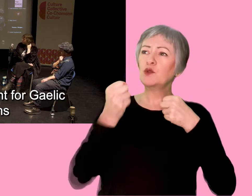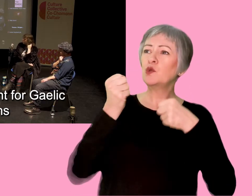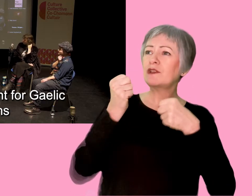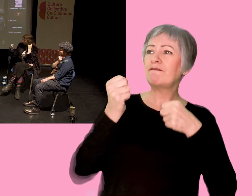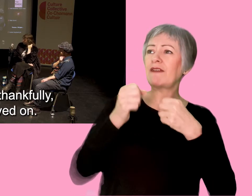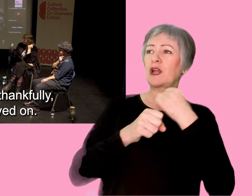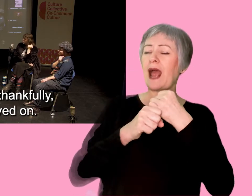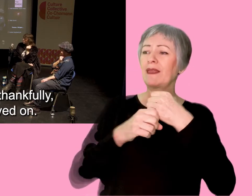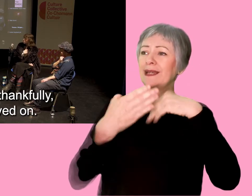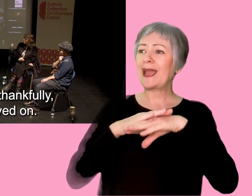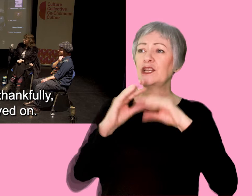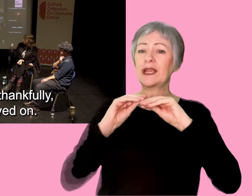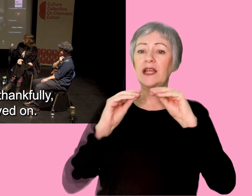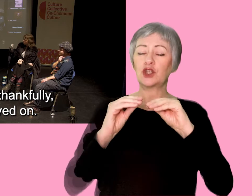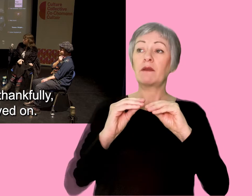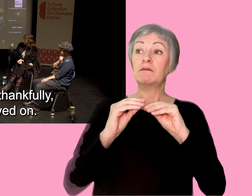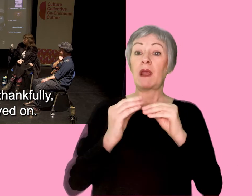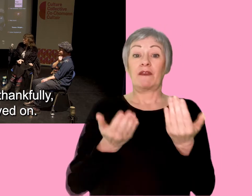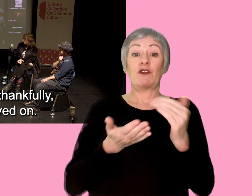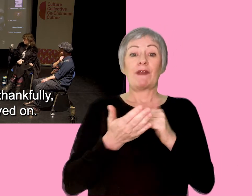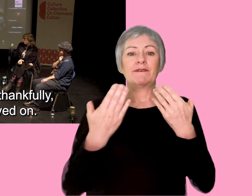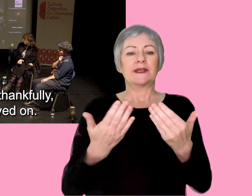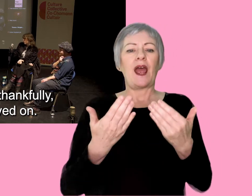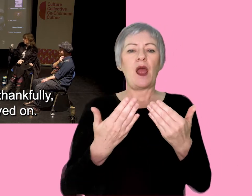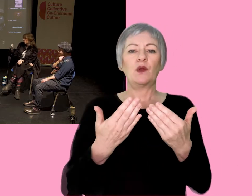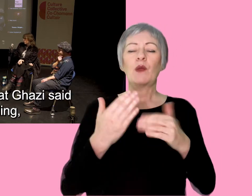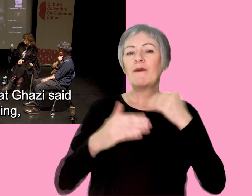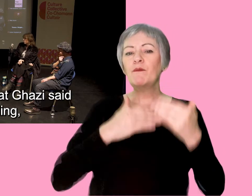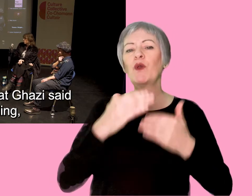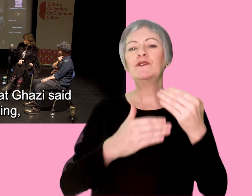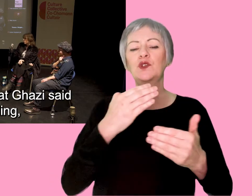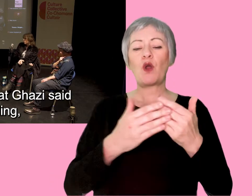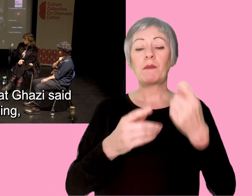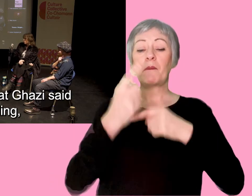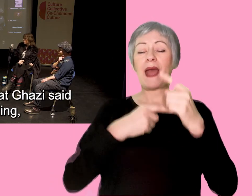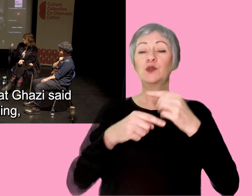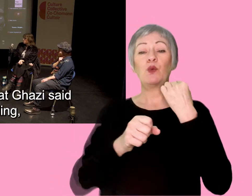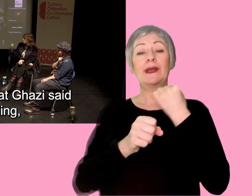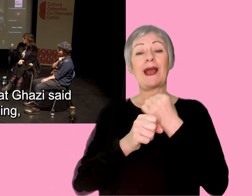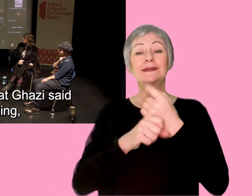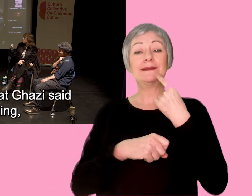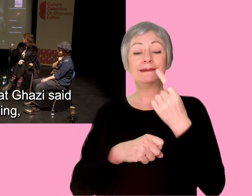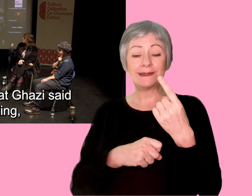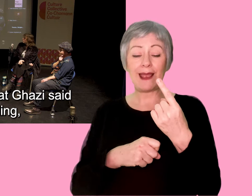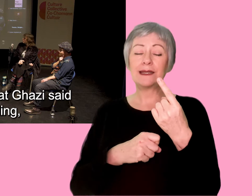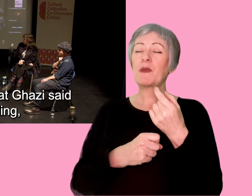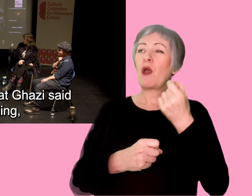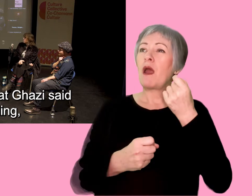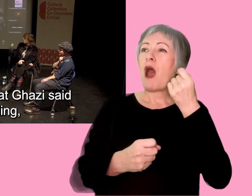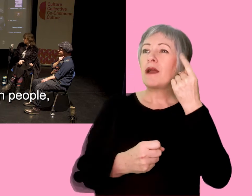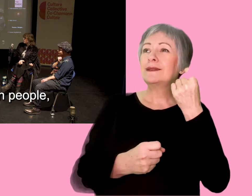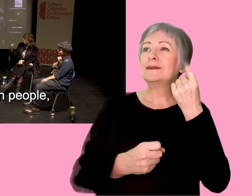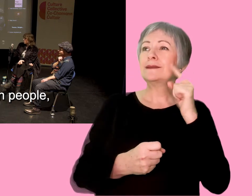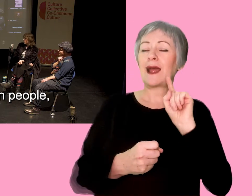medium educations, and they've come now, thankfully, and things have moved on. But again, going back to what Ghazi said about